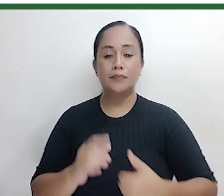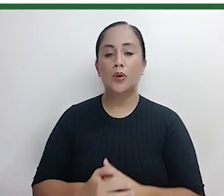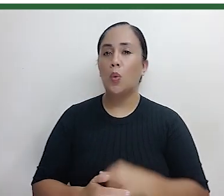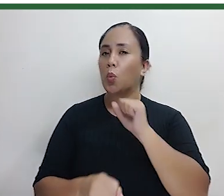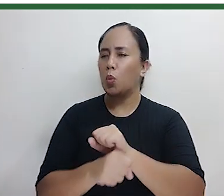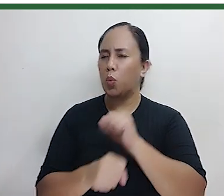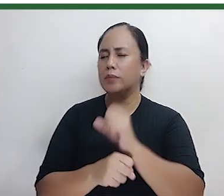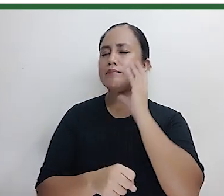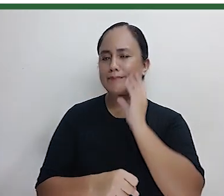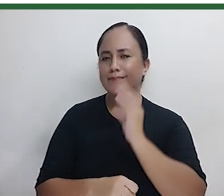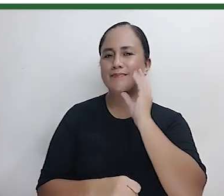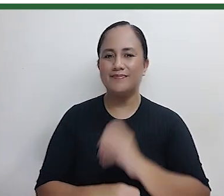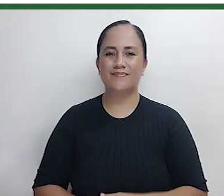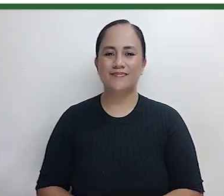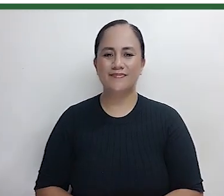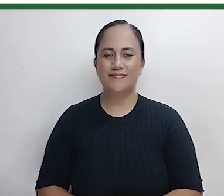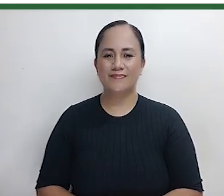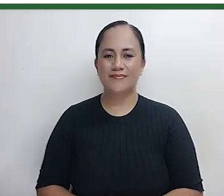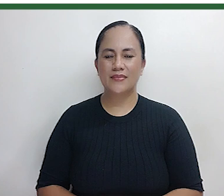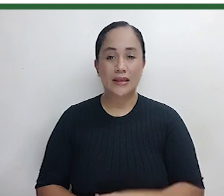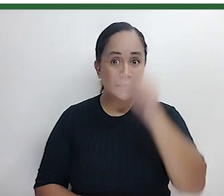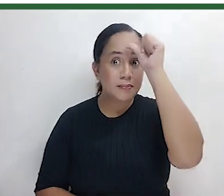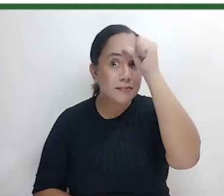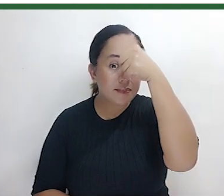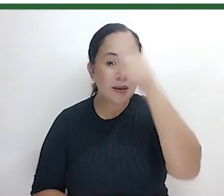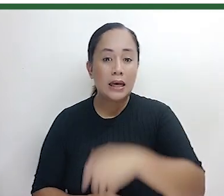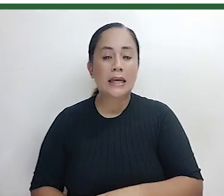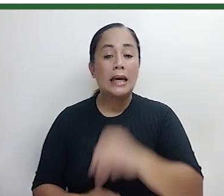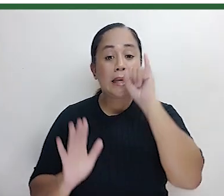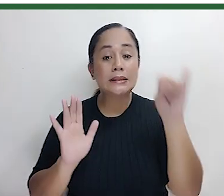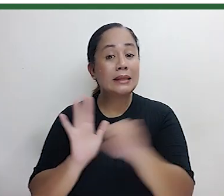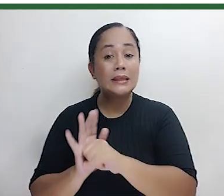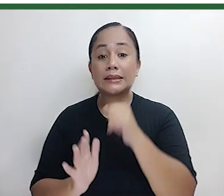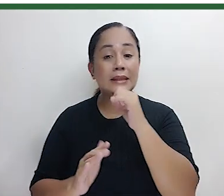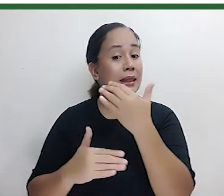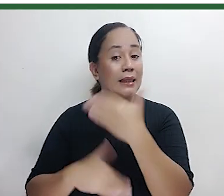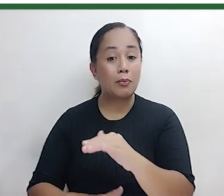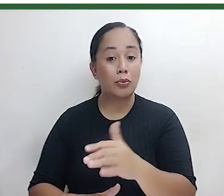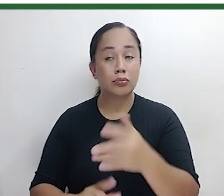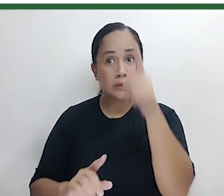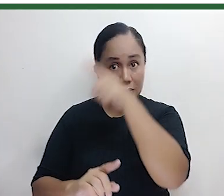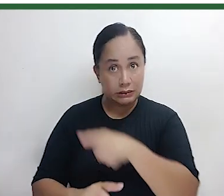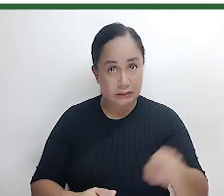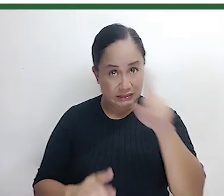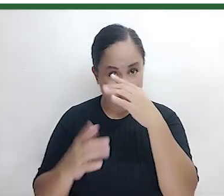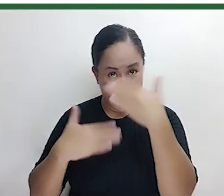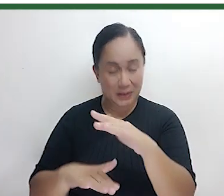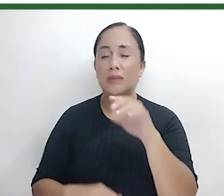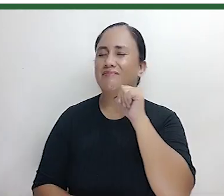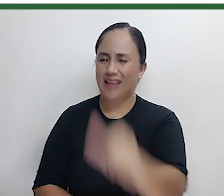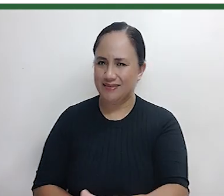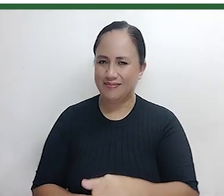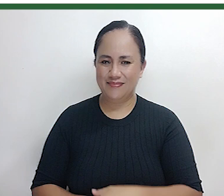appearance, work experience. Take note that identities are not limited to those found